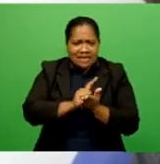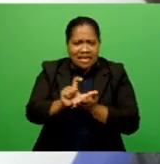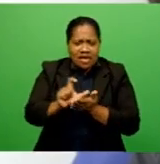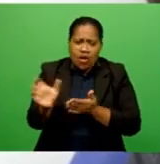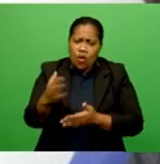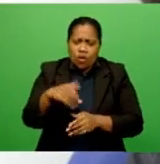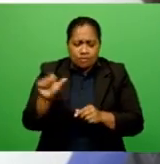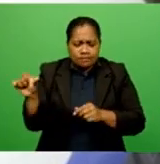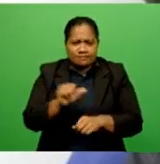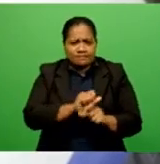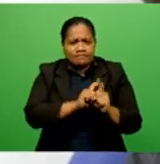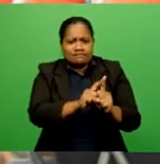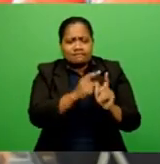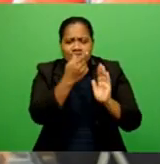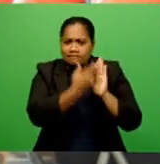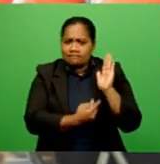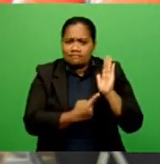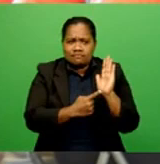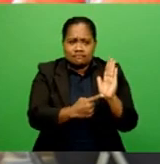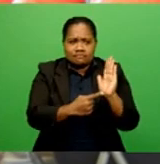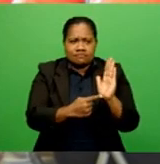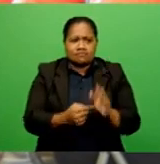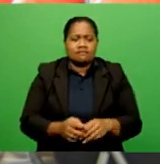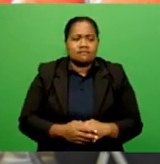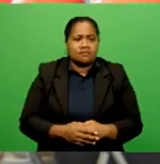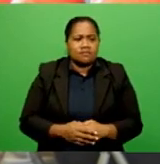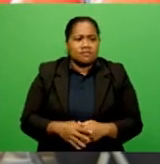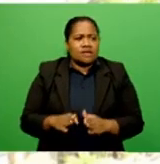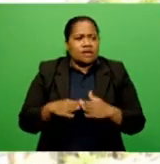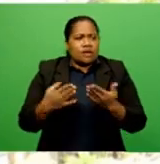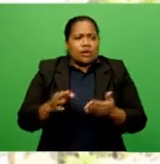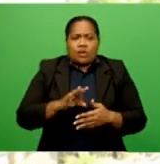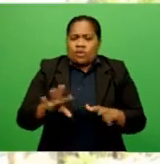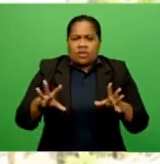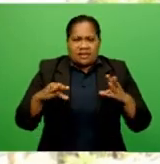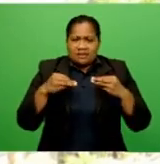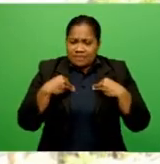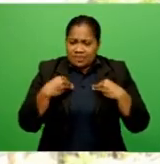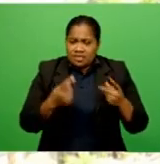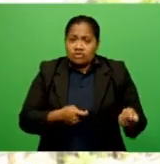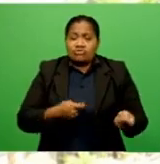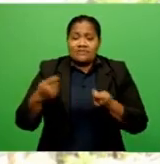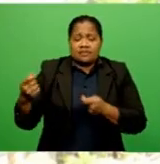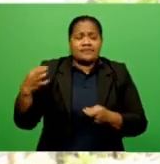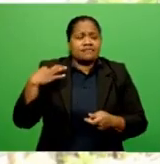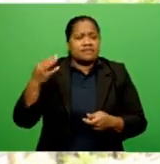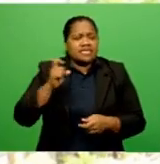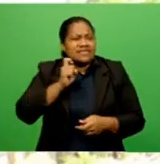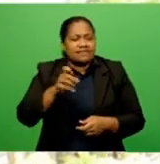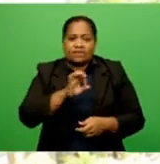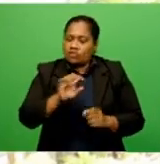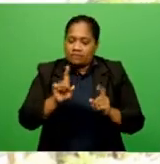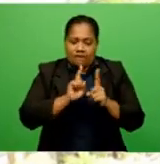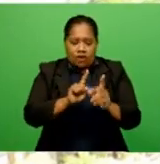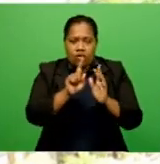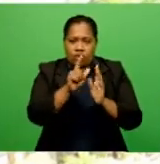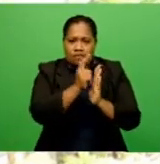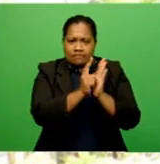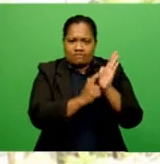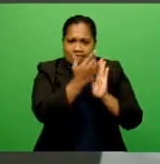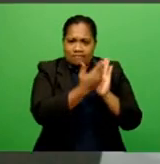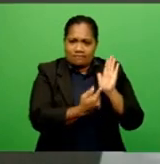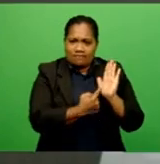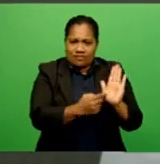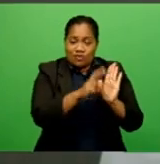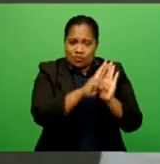And now this is a window. We're not accepting transfer applications if they do not comply with the legislation. So we are very